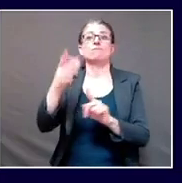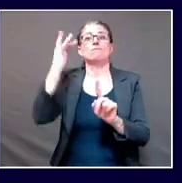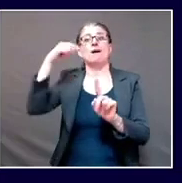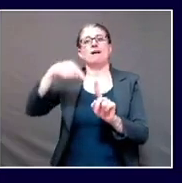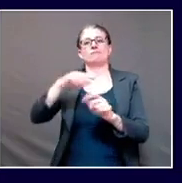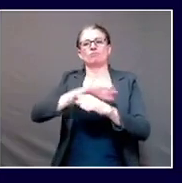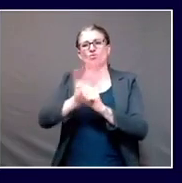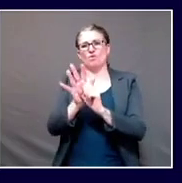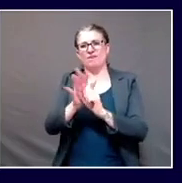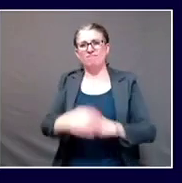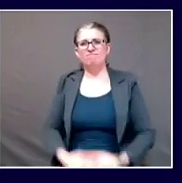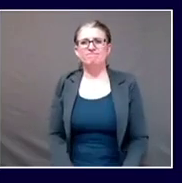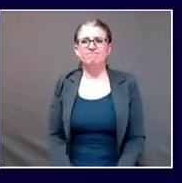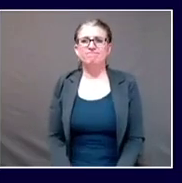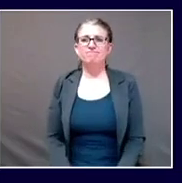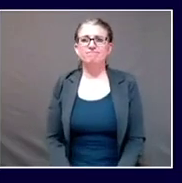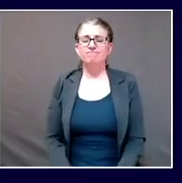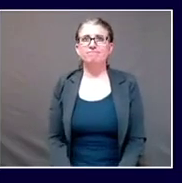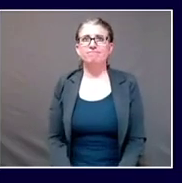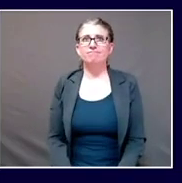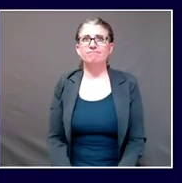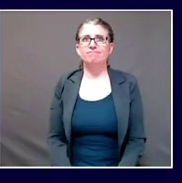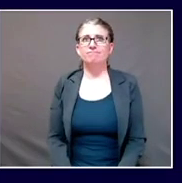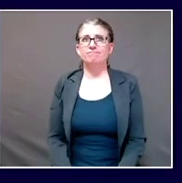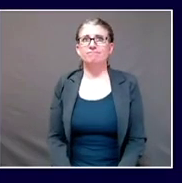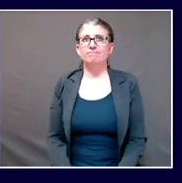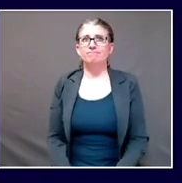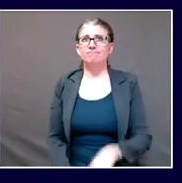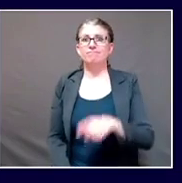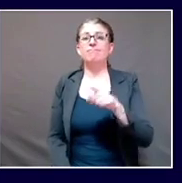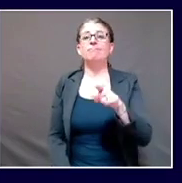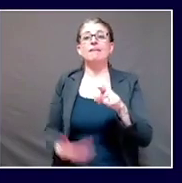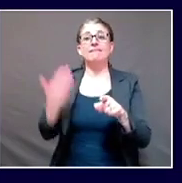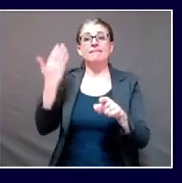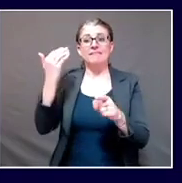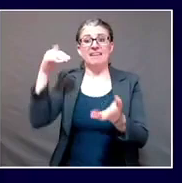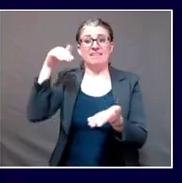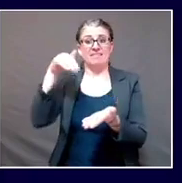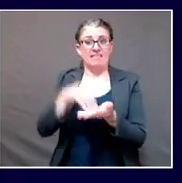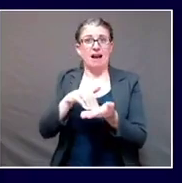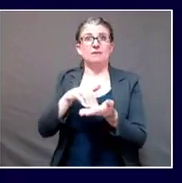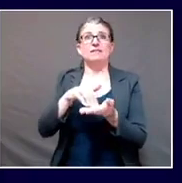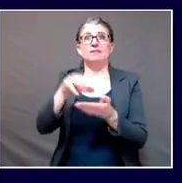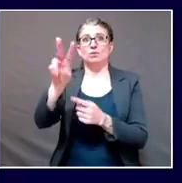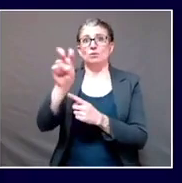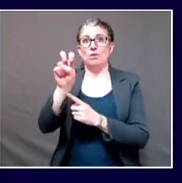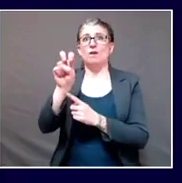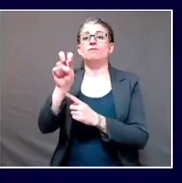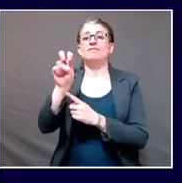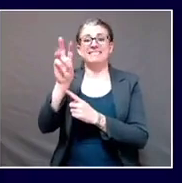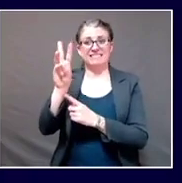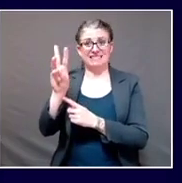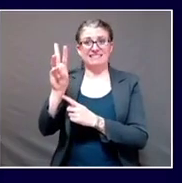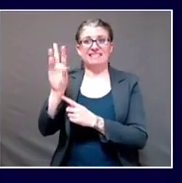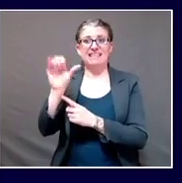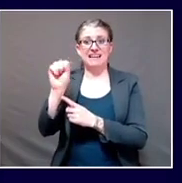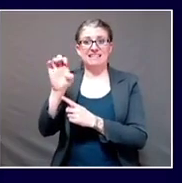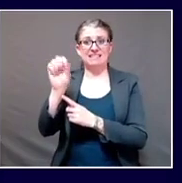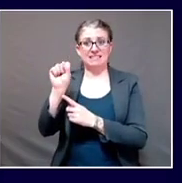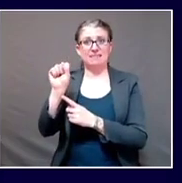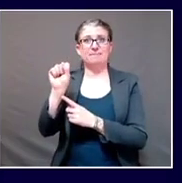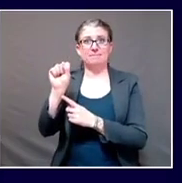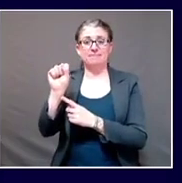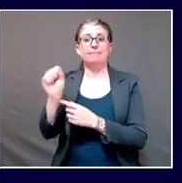As of right now, there are a total of 15,206 cases of COVID-19 statewide, an increase of